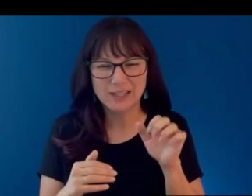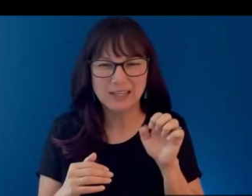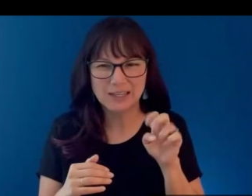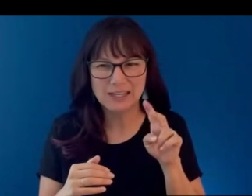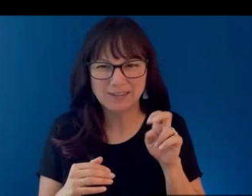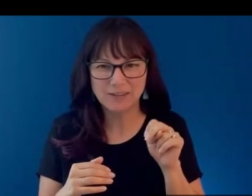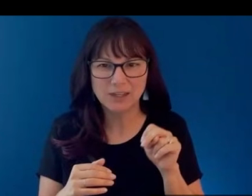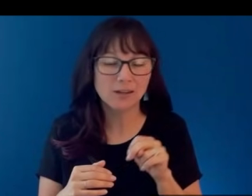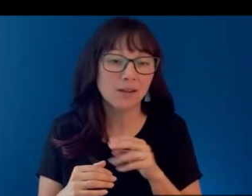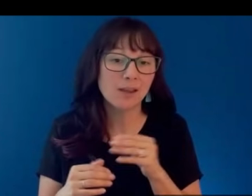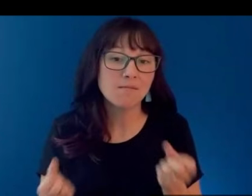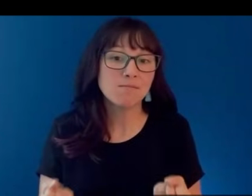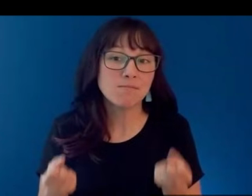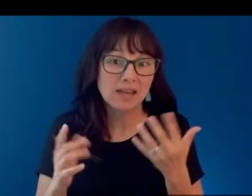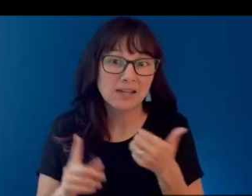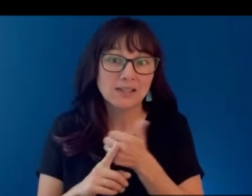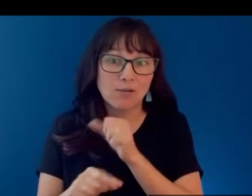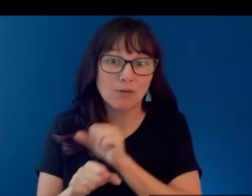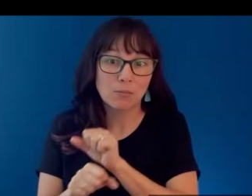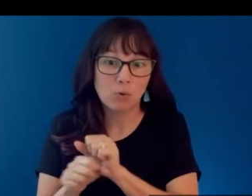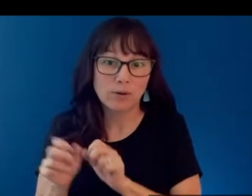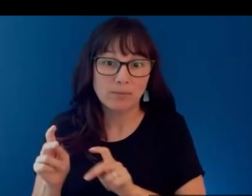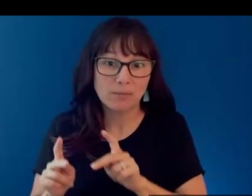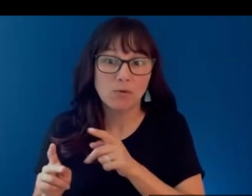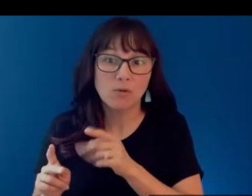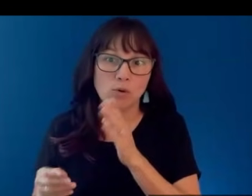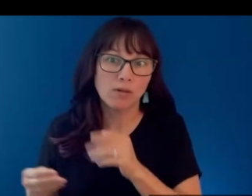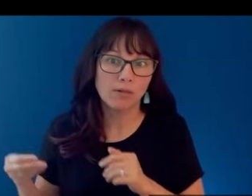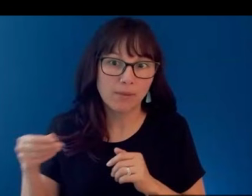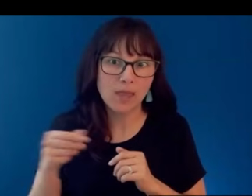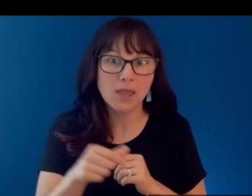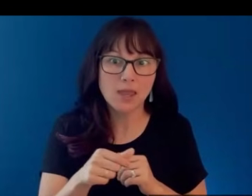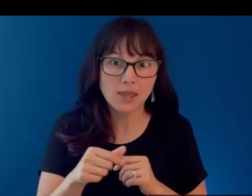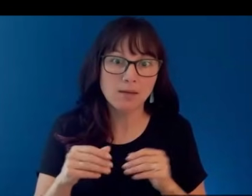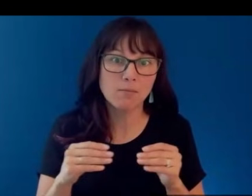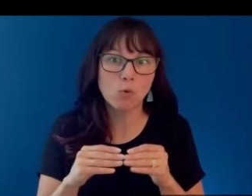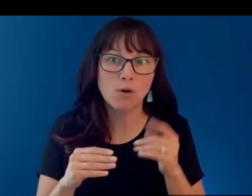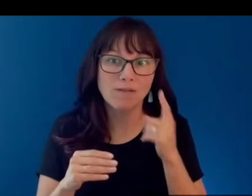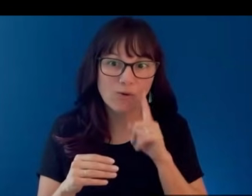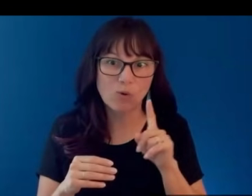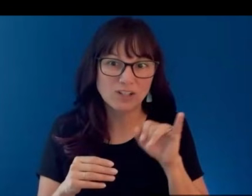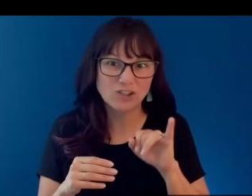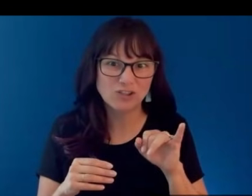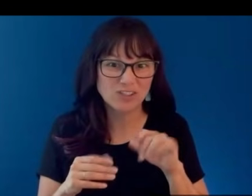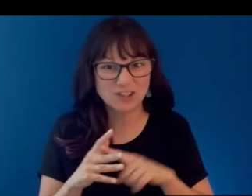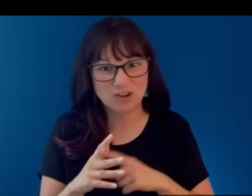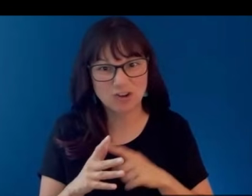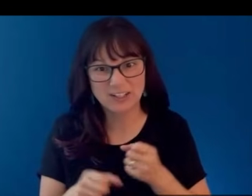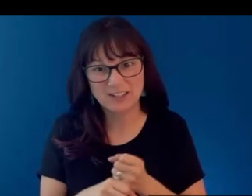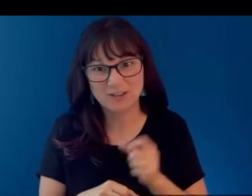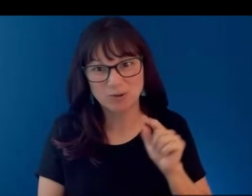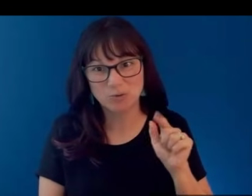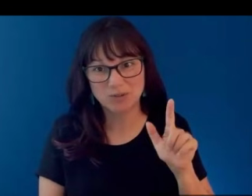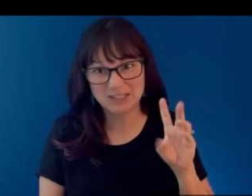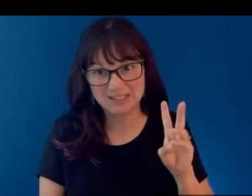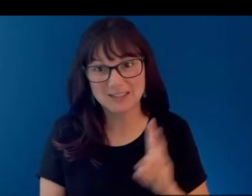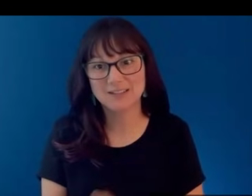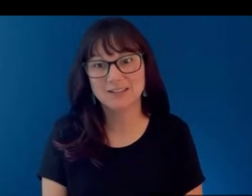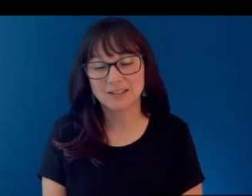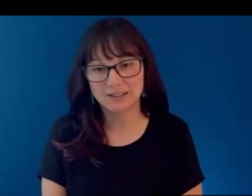And many self-employed workers will pay more for that coverage beginning in 2026.